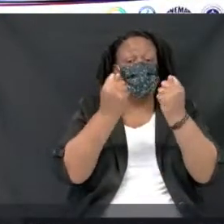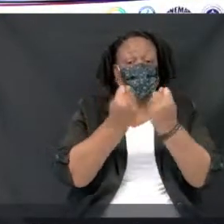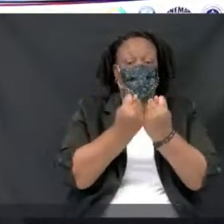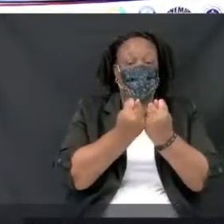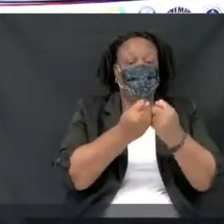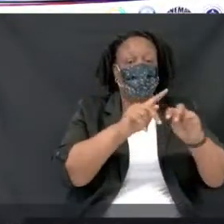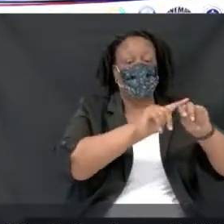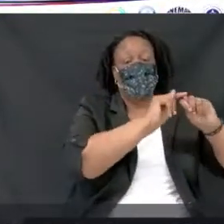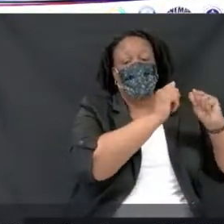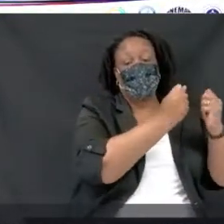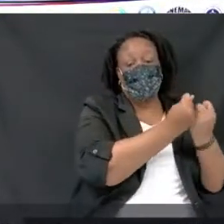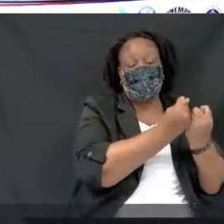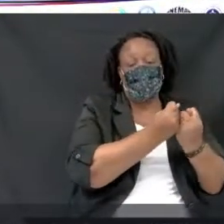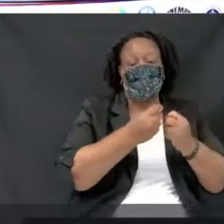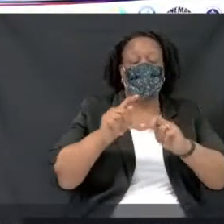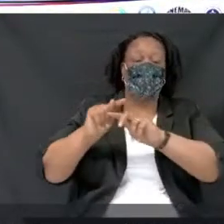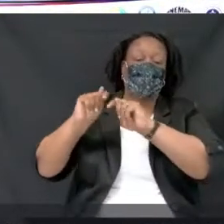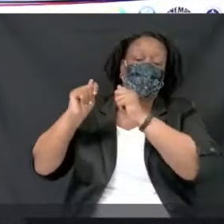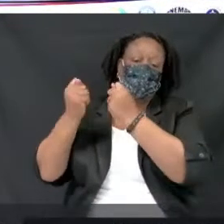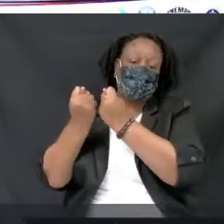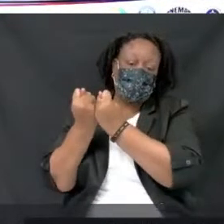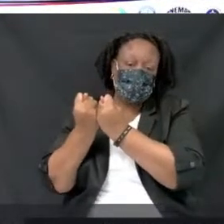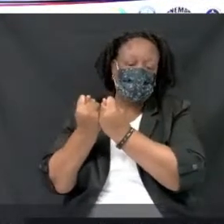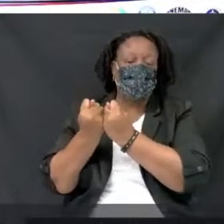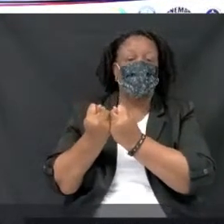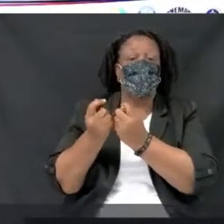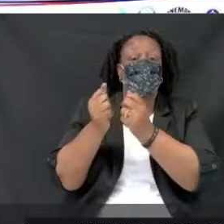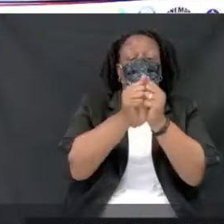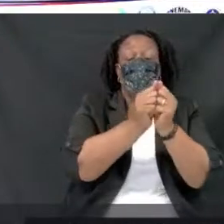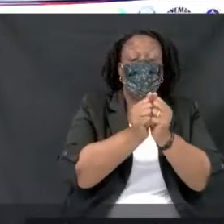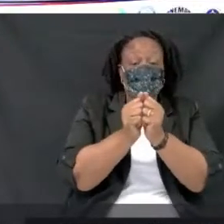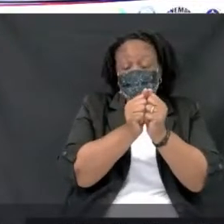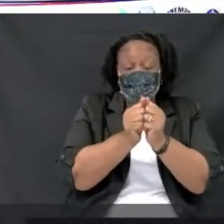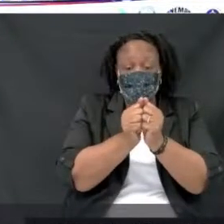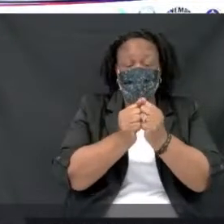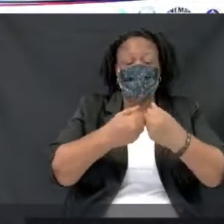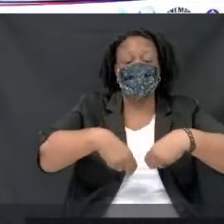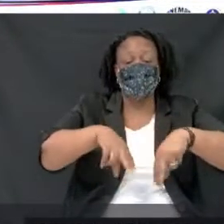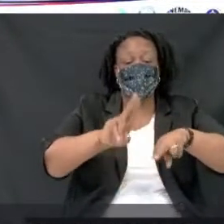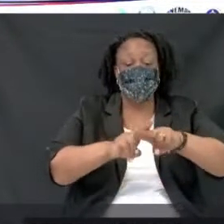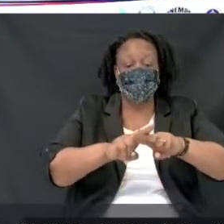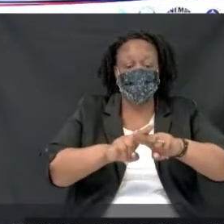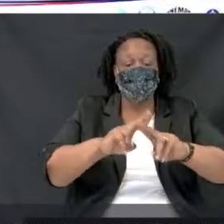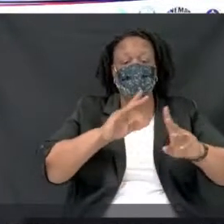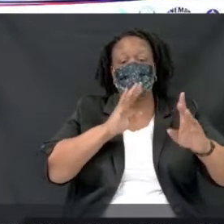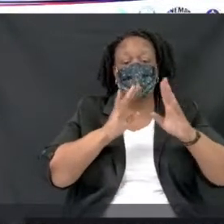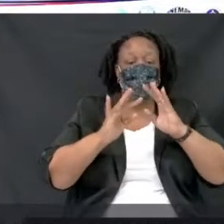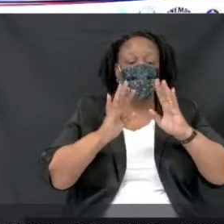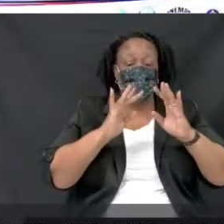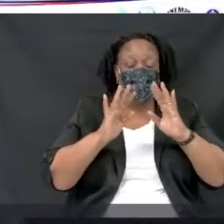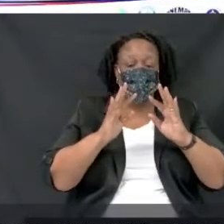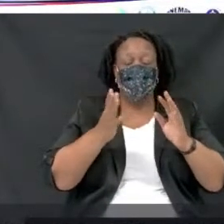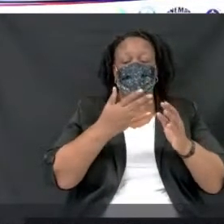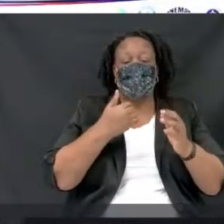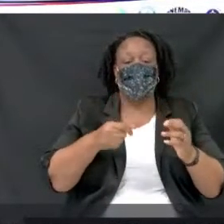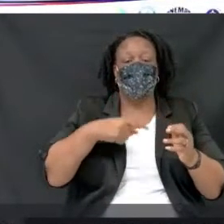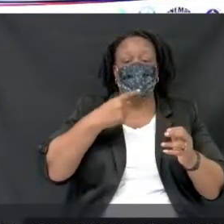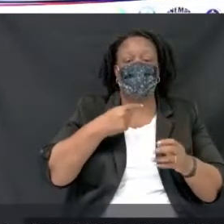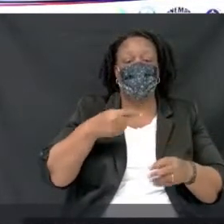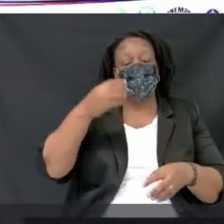as to how you're going to move forward after the cabinet would have given the necessary approvals to